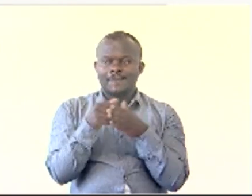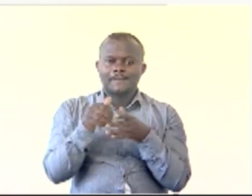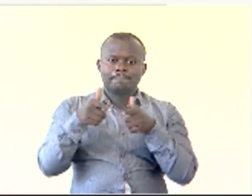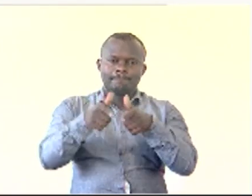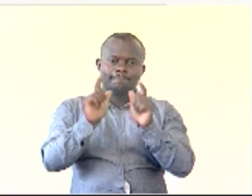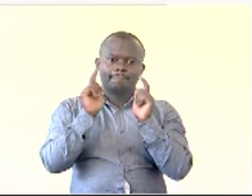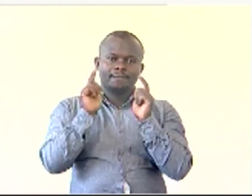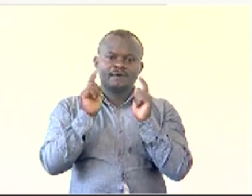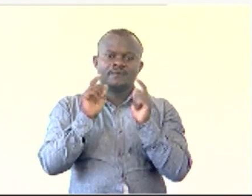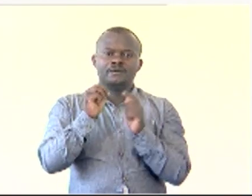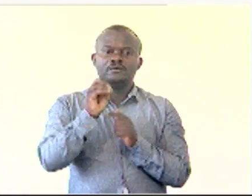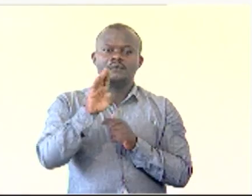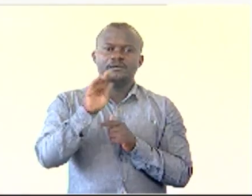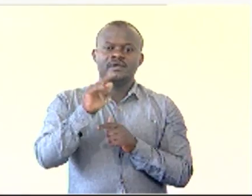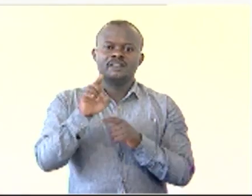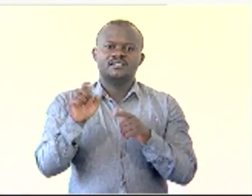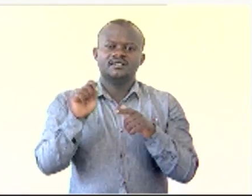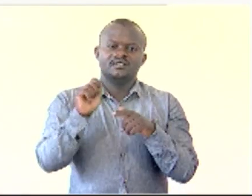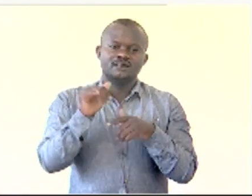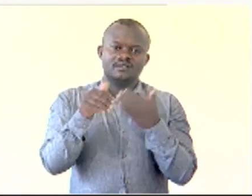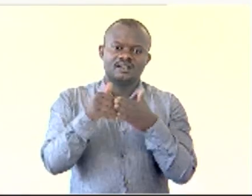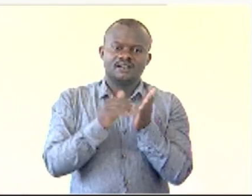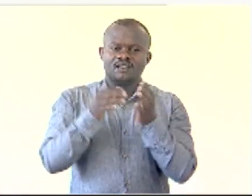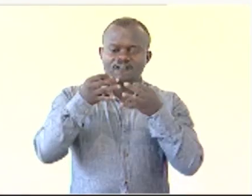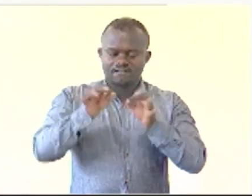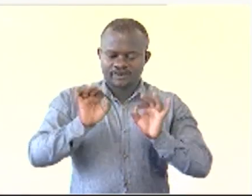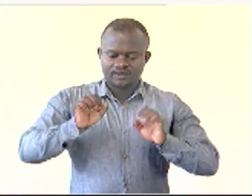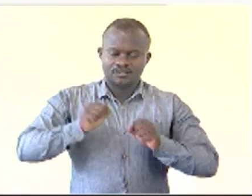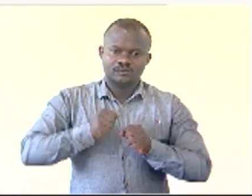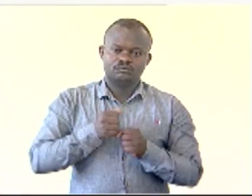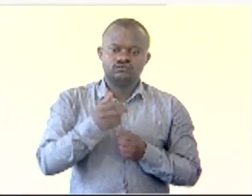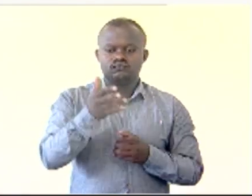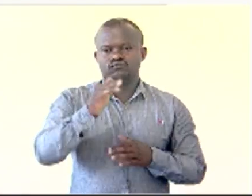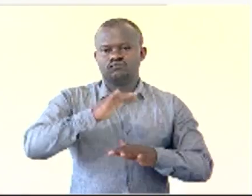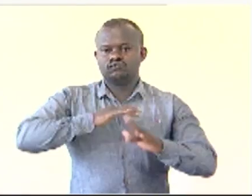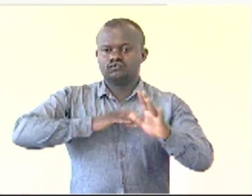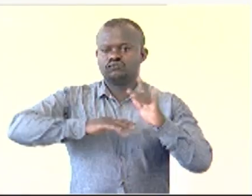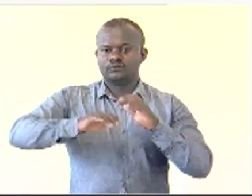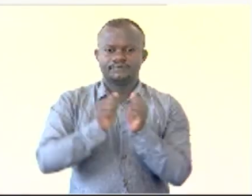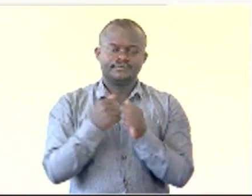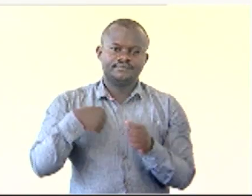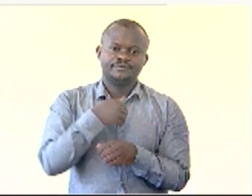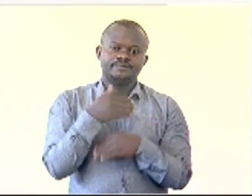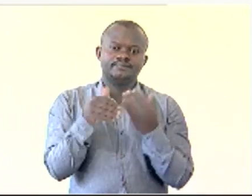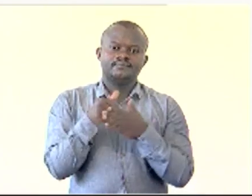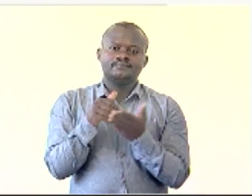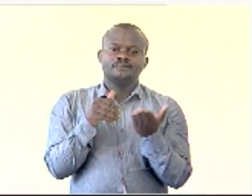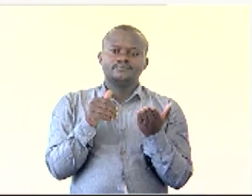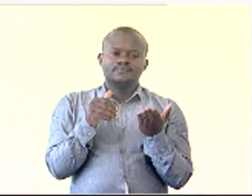straight mobility and those which are free movable. We have immovable